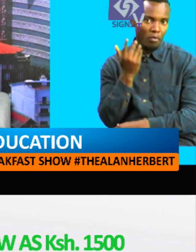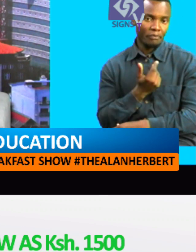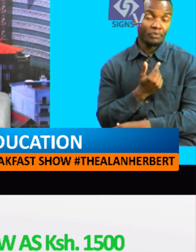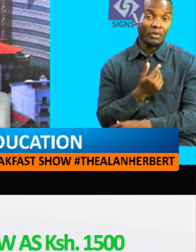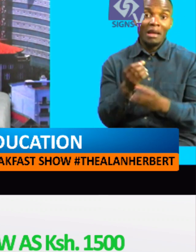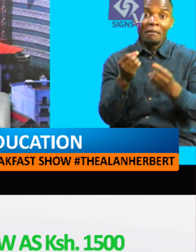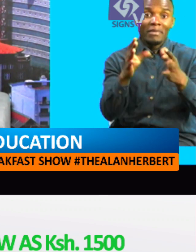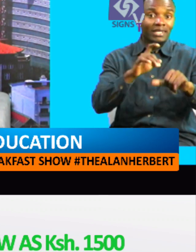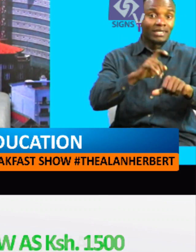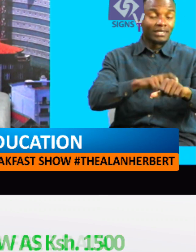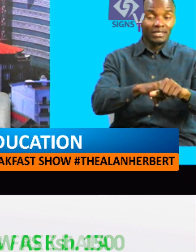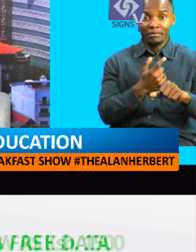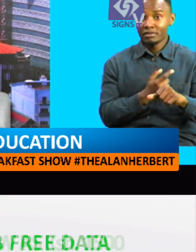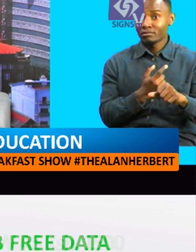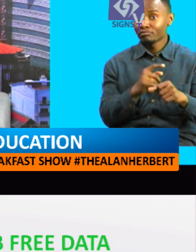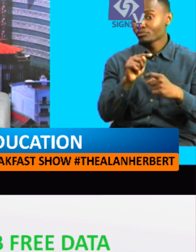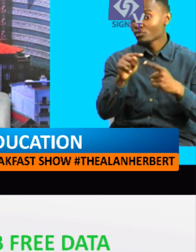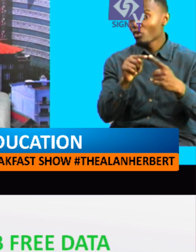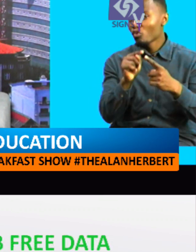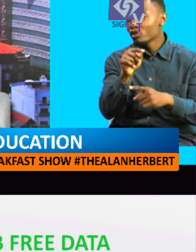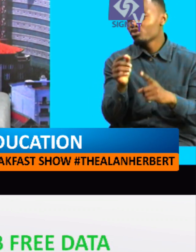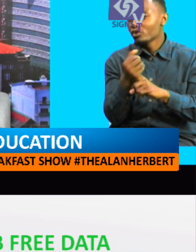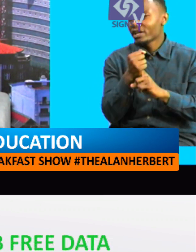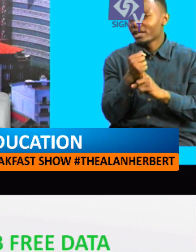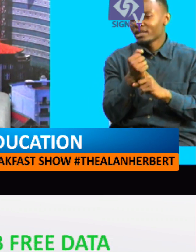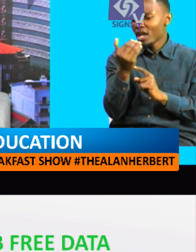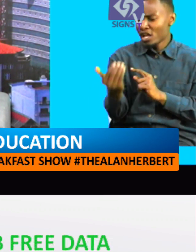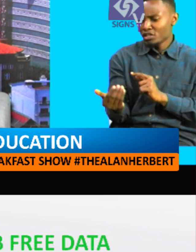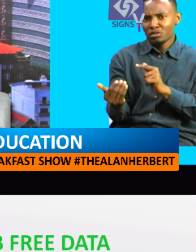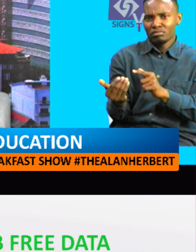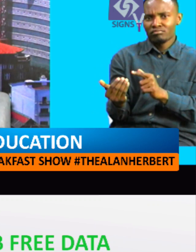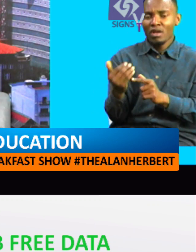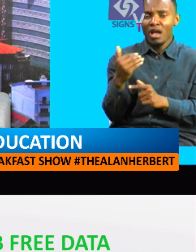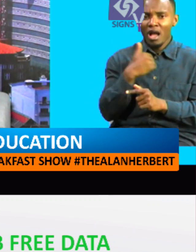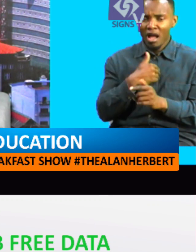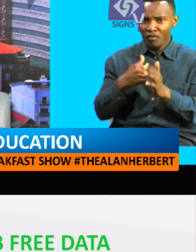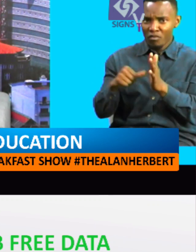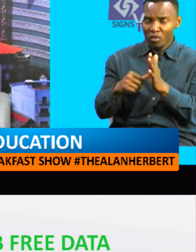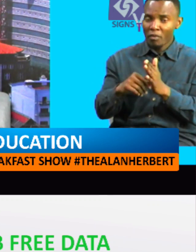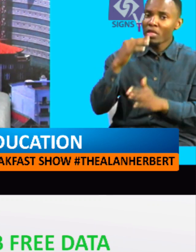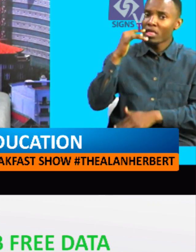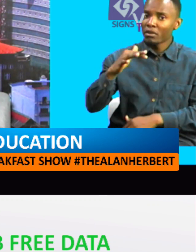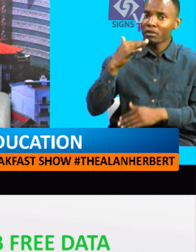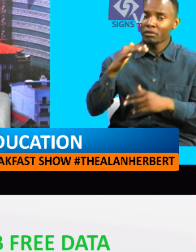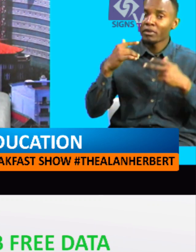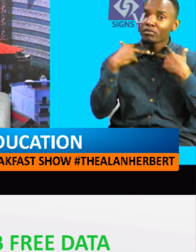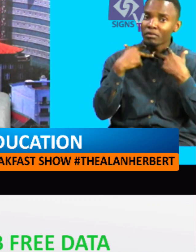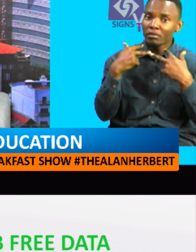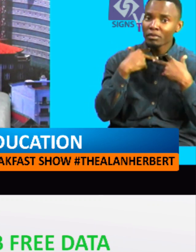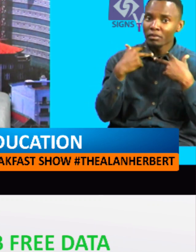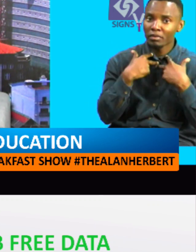Many times when you find a kid who stutters and he doesn't